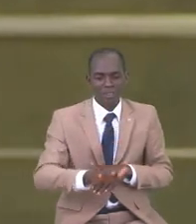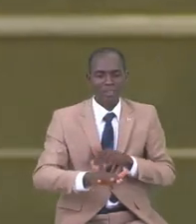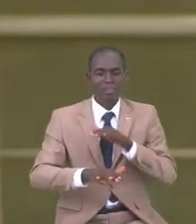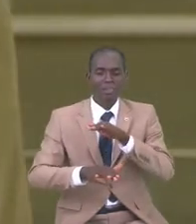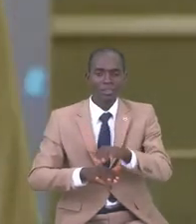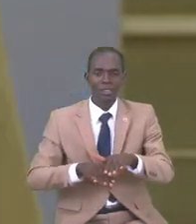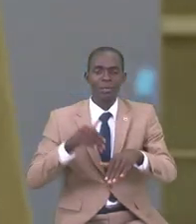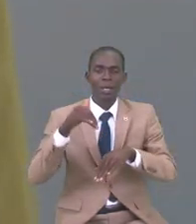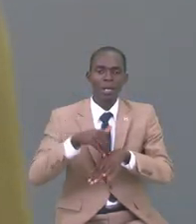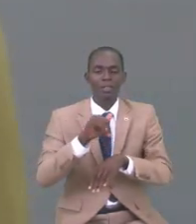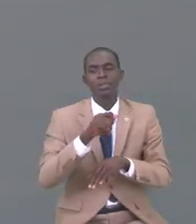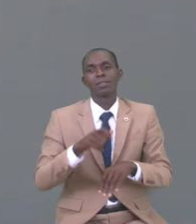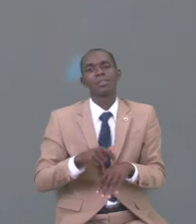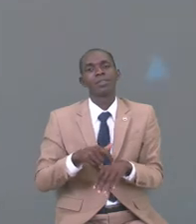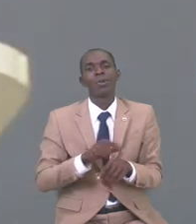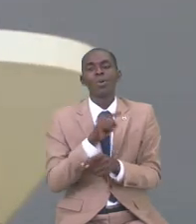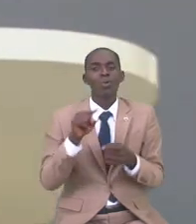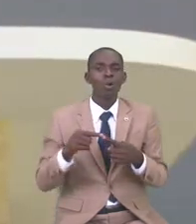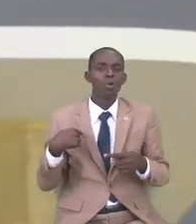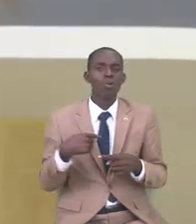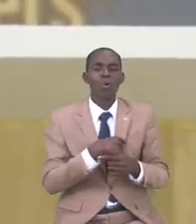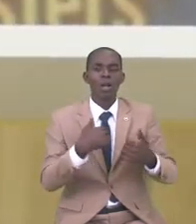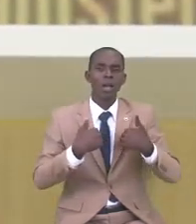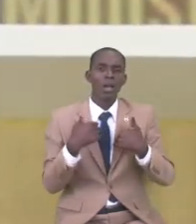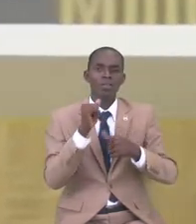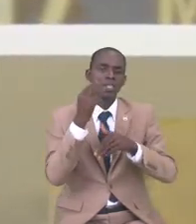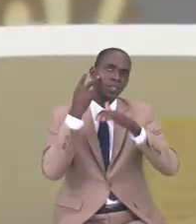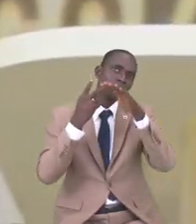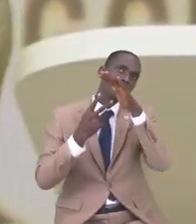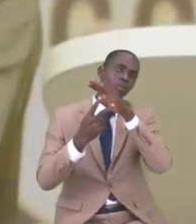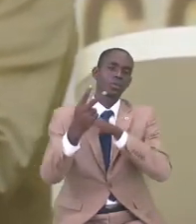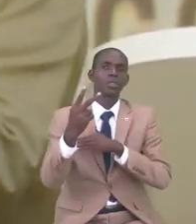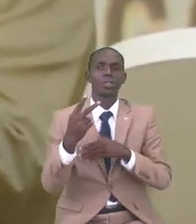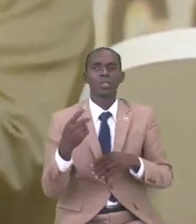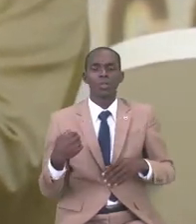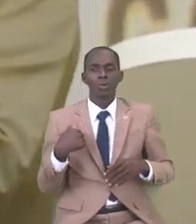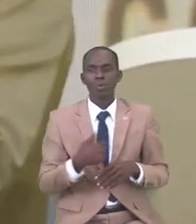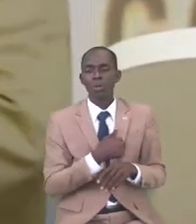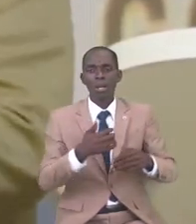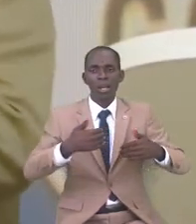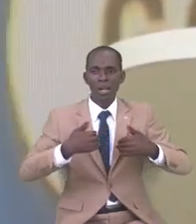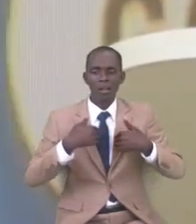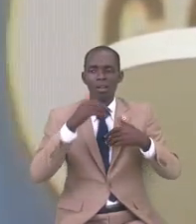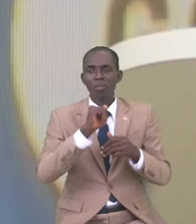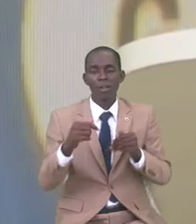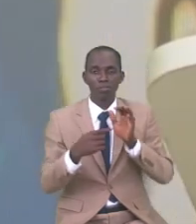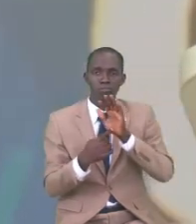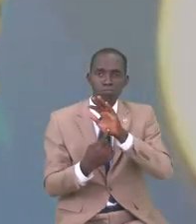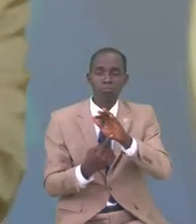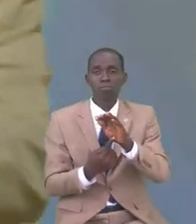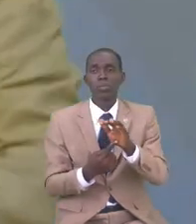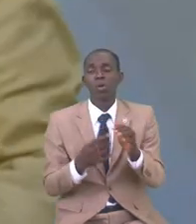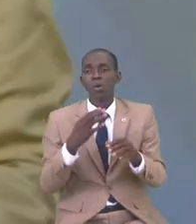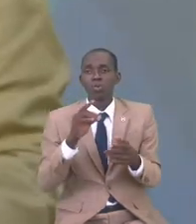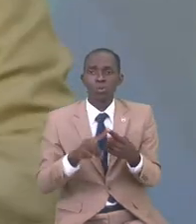know, when we have a vision, when we have a driver, and we have a revelation as to here